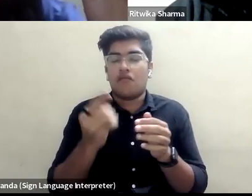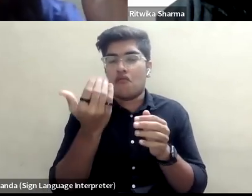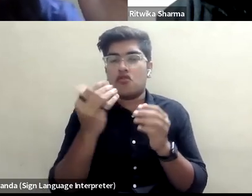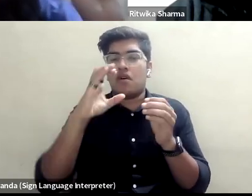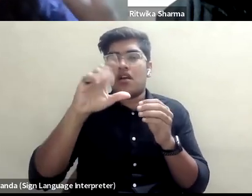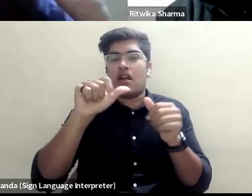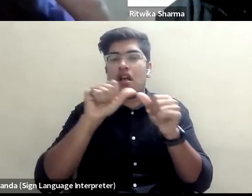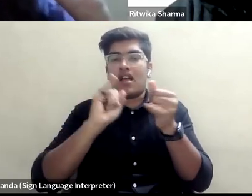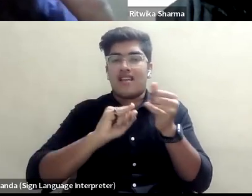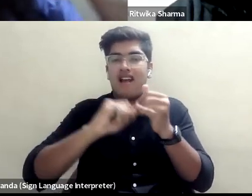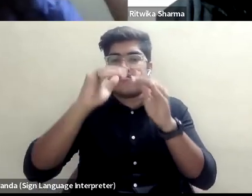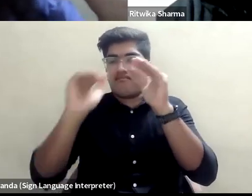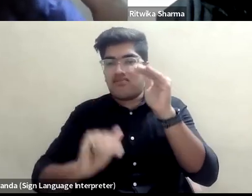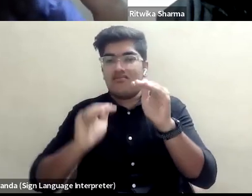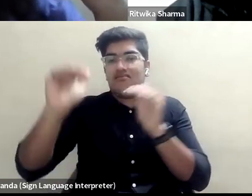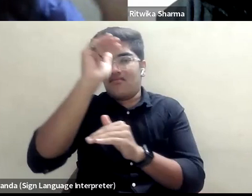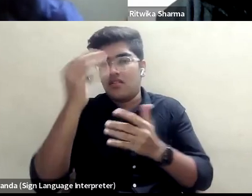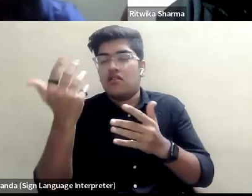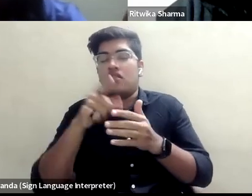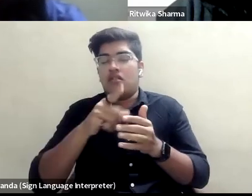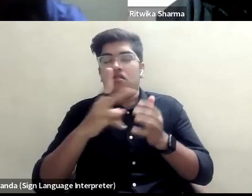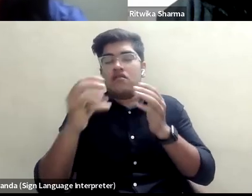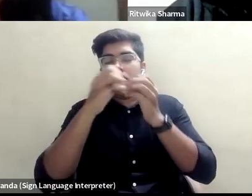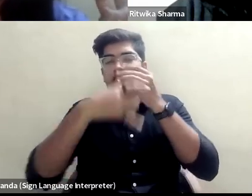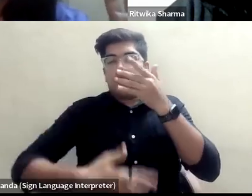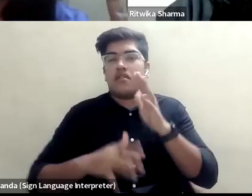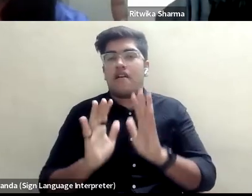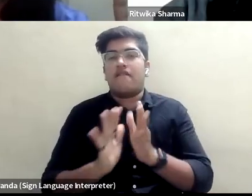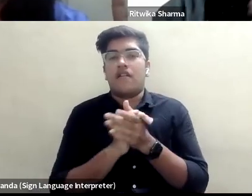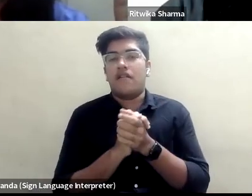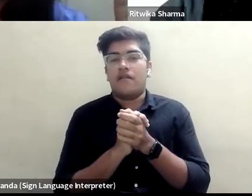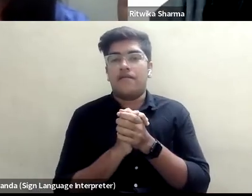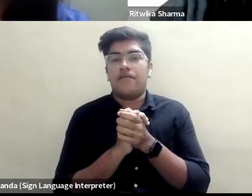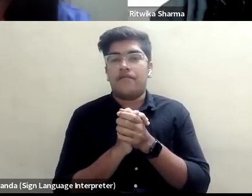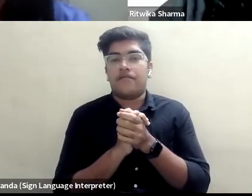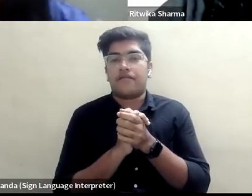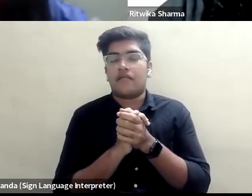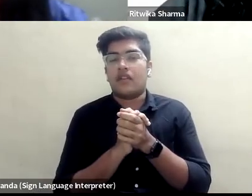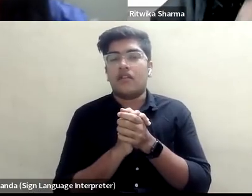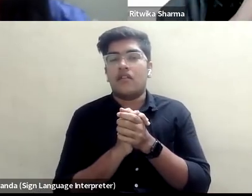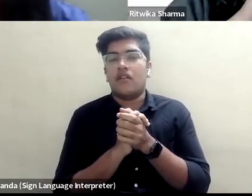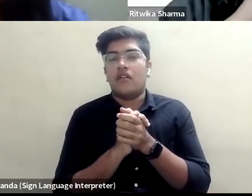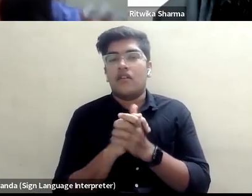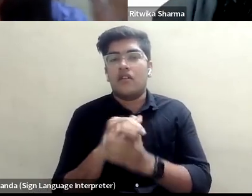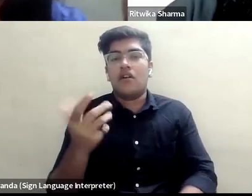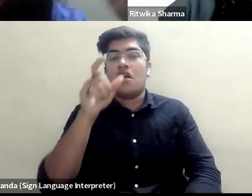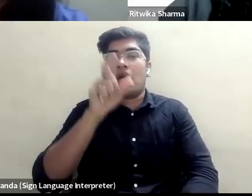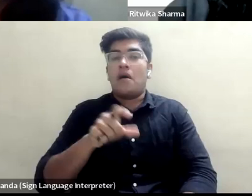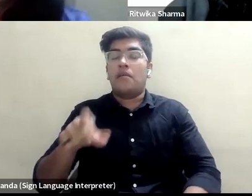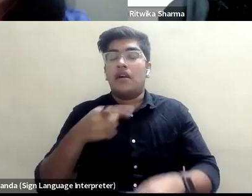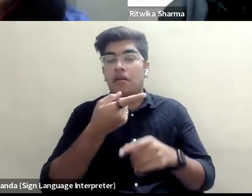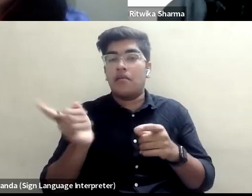way trying to pick at the urban population versus the rural population. Yeah, and this is where